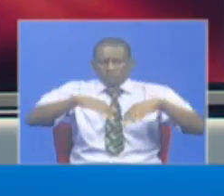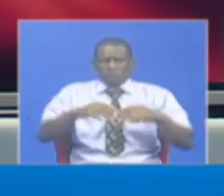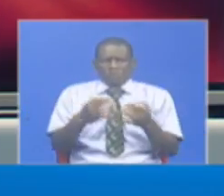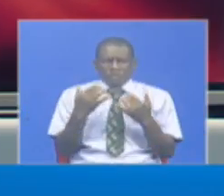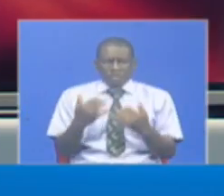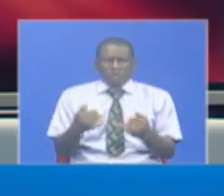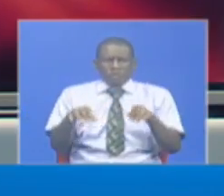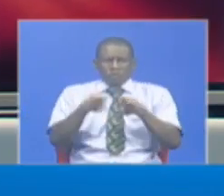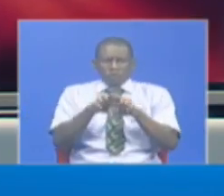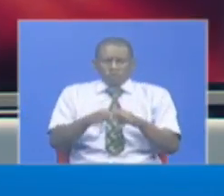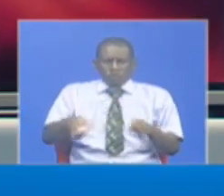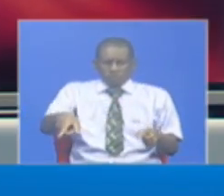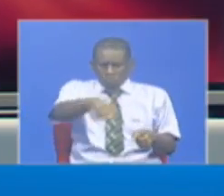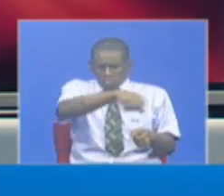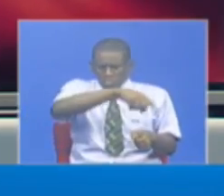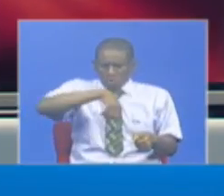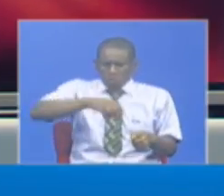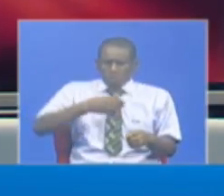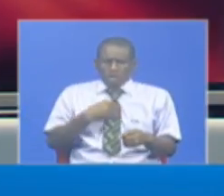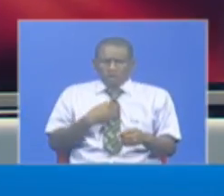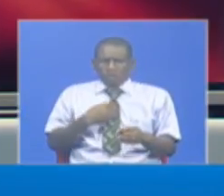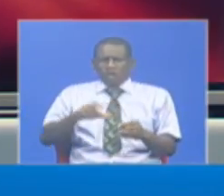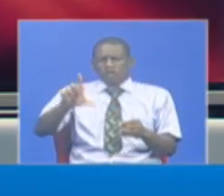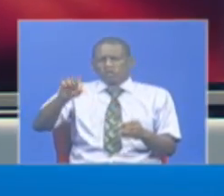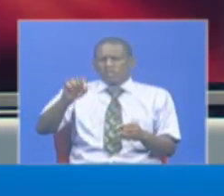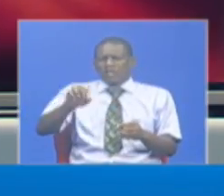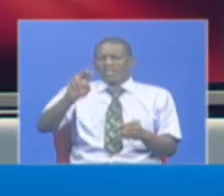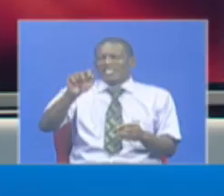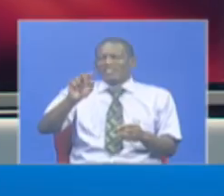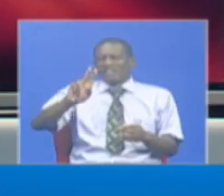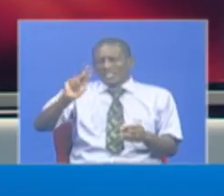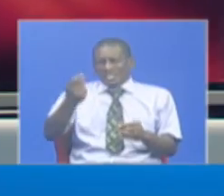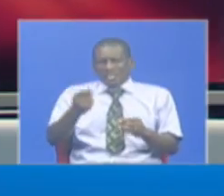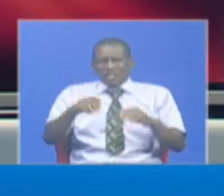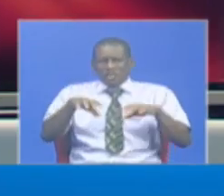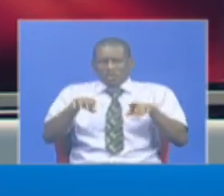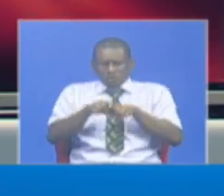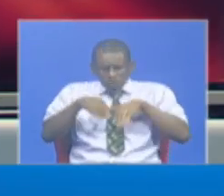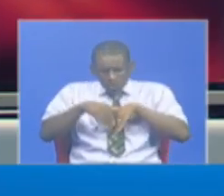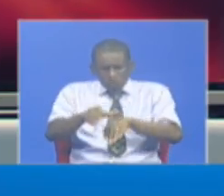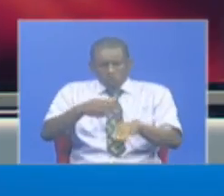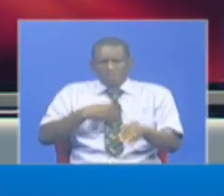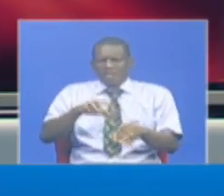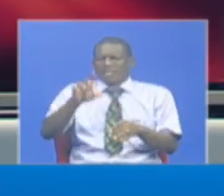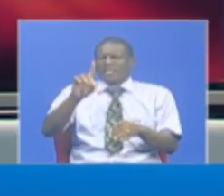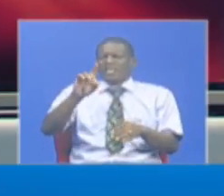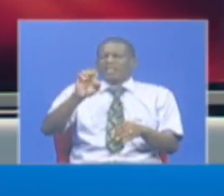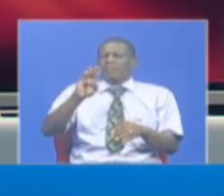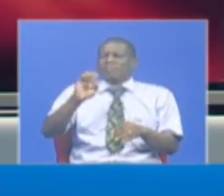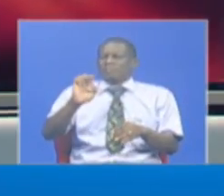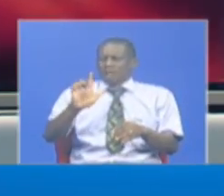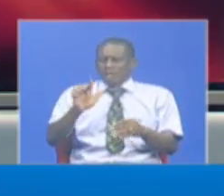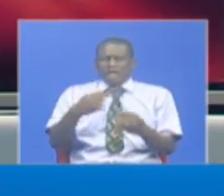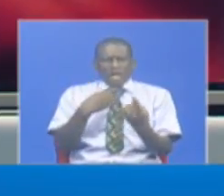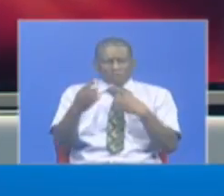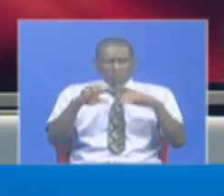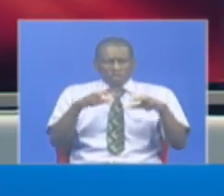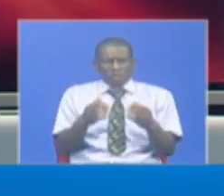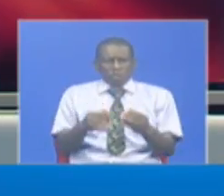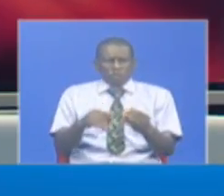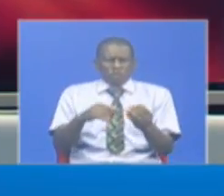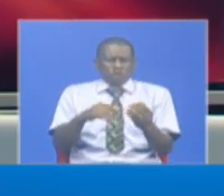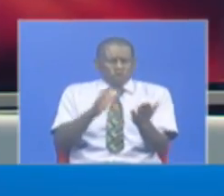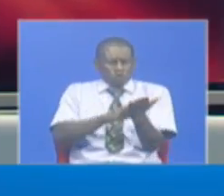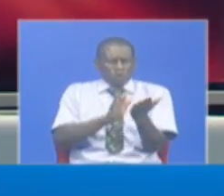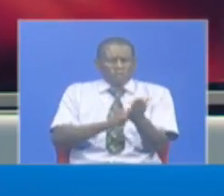also, we have our Twitter handle at NTV Kenya. Also, you can follow me up at Dybala Aina. And speaking of reactions as well on social media,